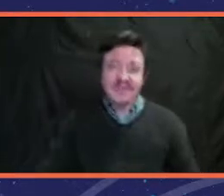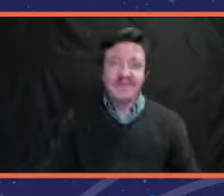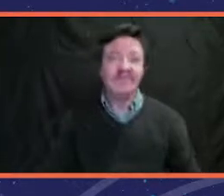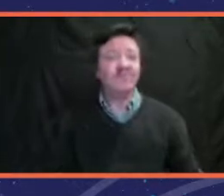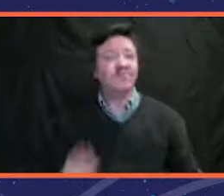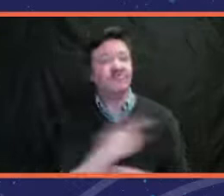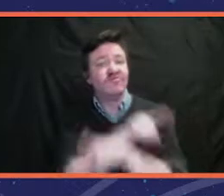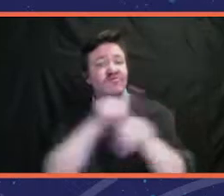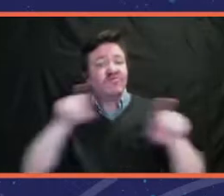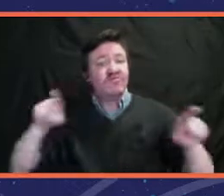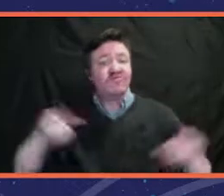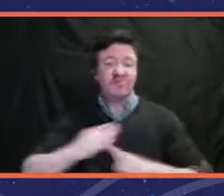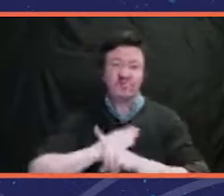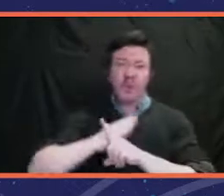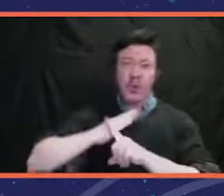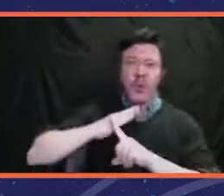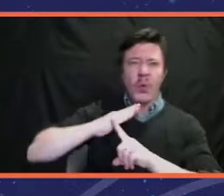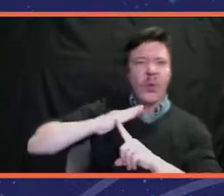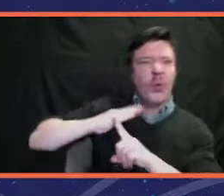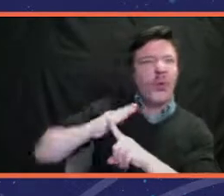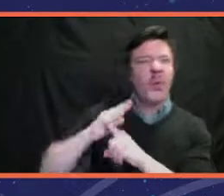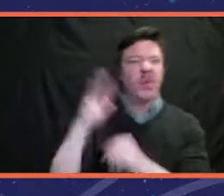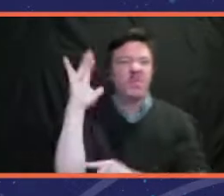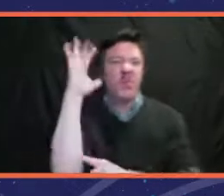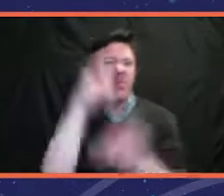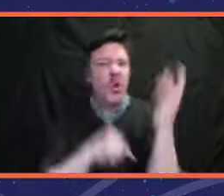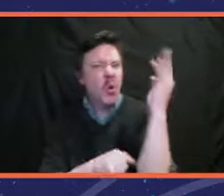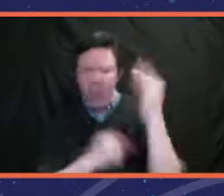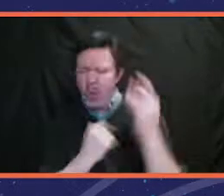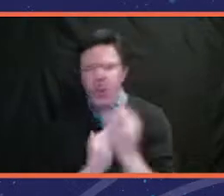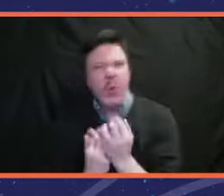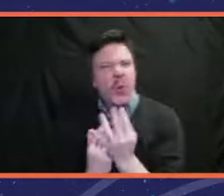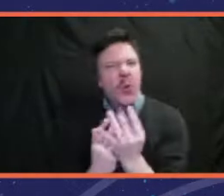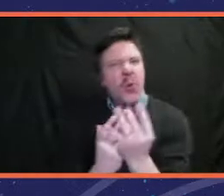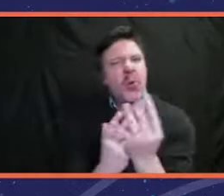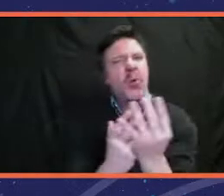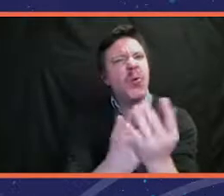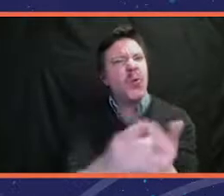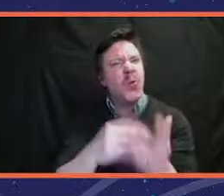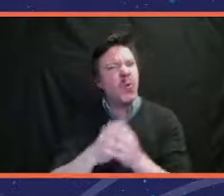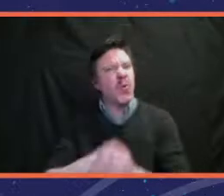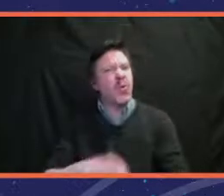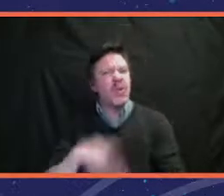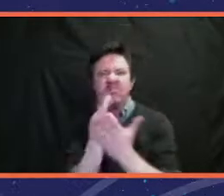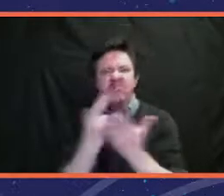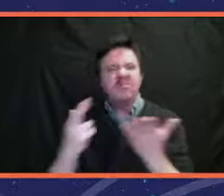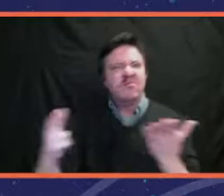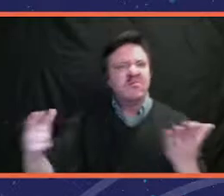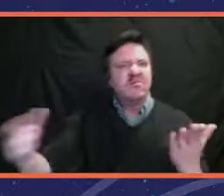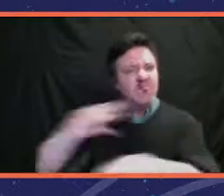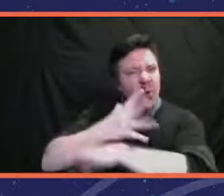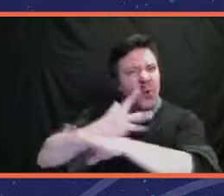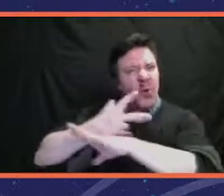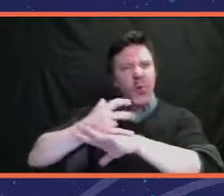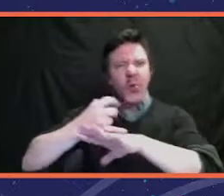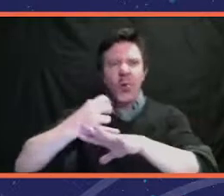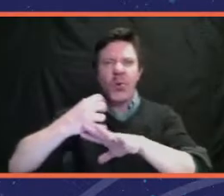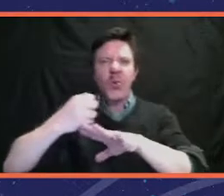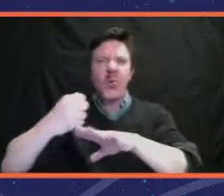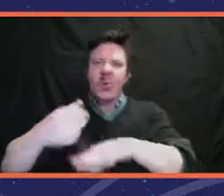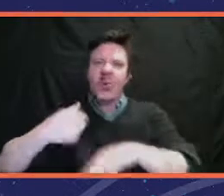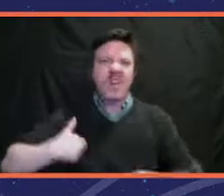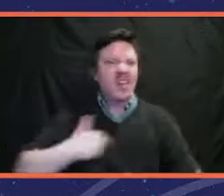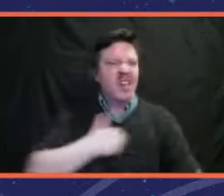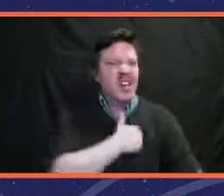climate change can help end oppression. Picture no racism, sexism, classical oppression. Down in the creative movement, taking lives of